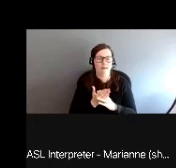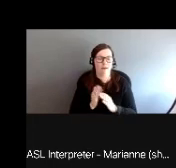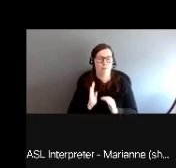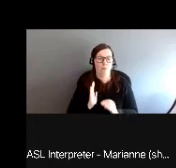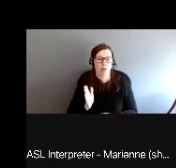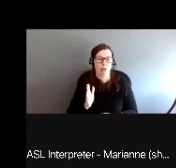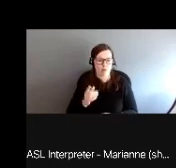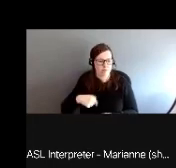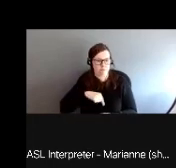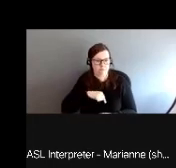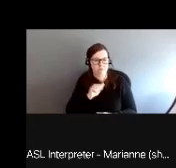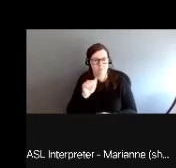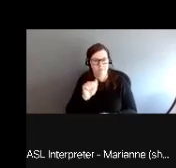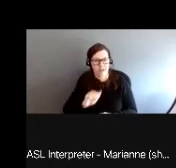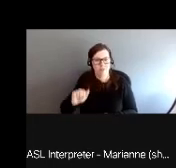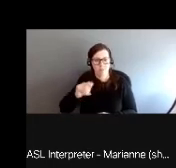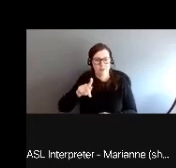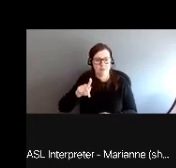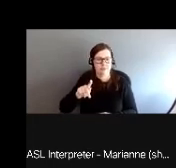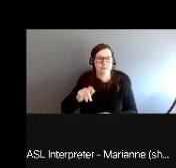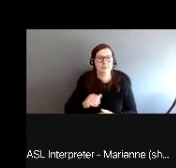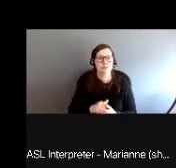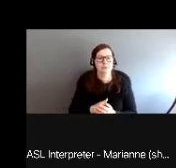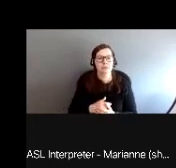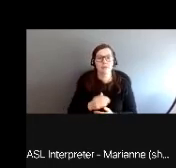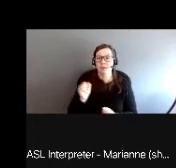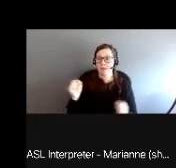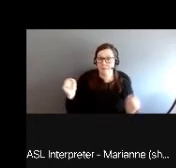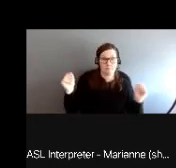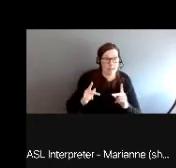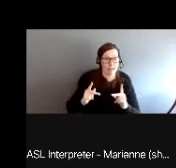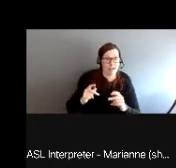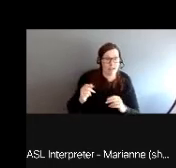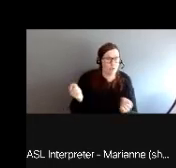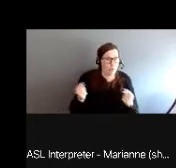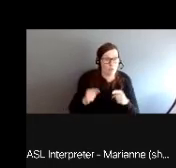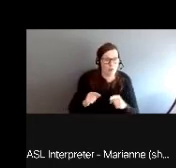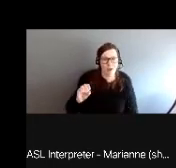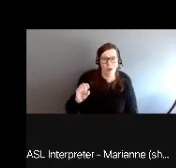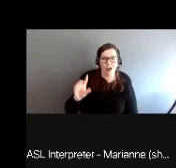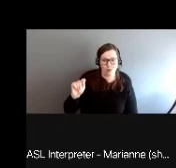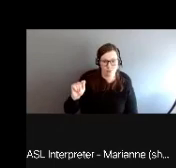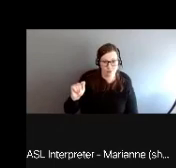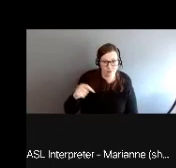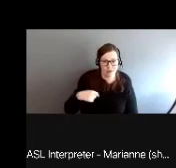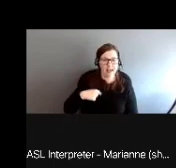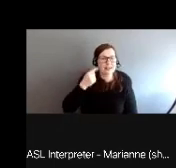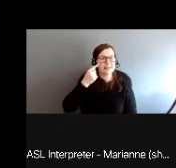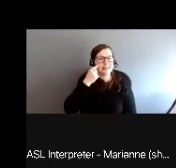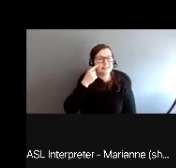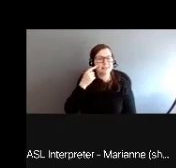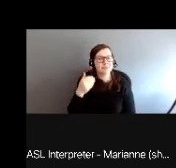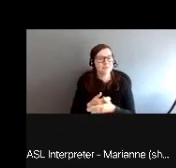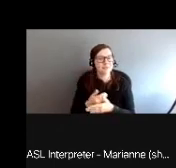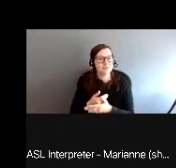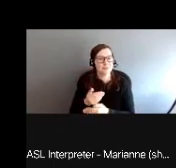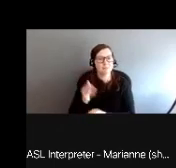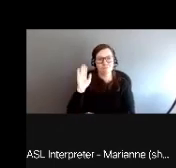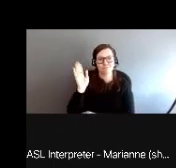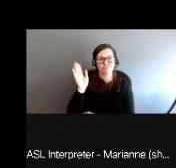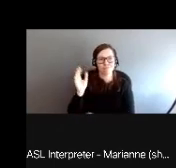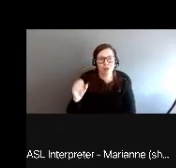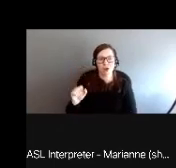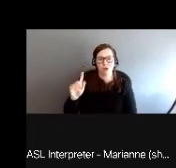more showcase sessions. The one in October, we are thinking we are going to look at Kahoot, because it's one of those topics that comes up a